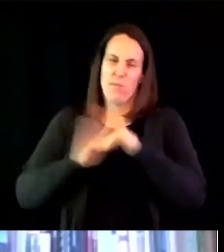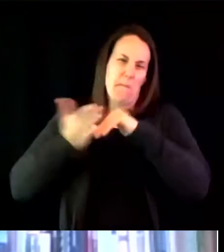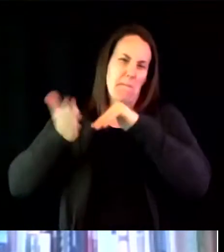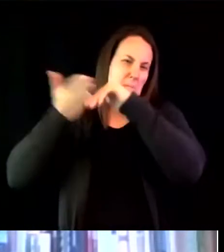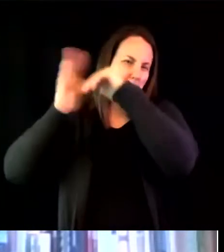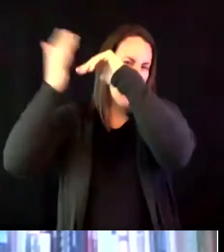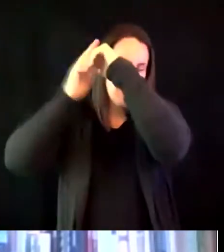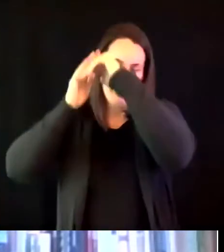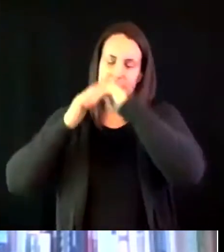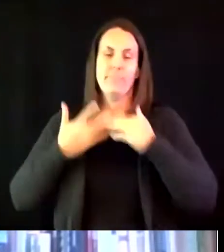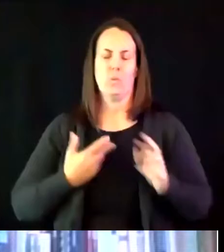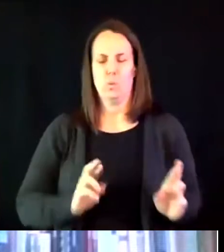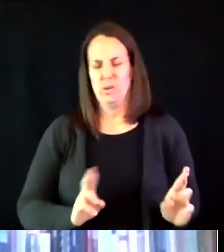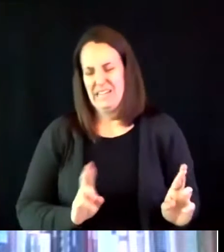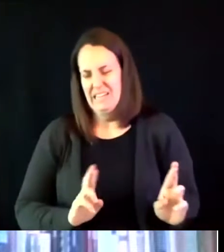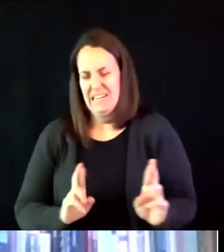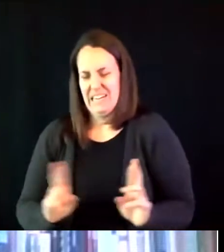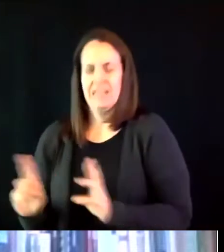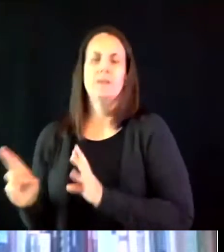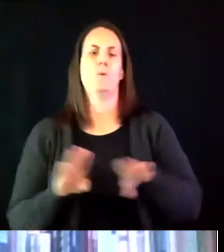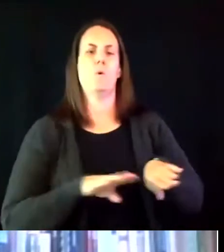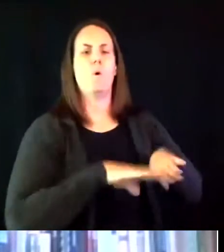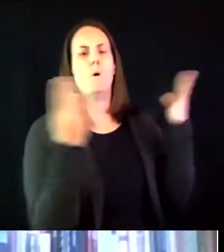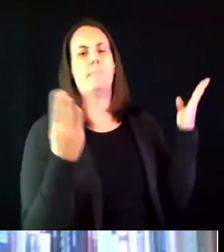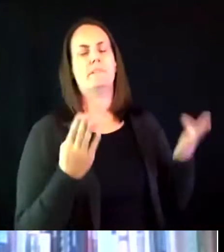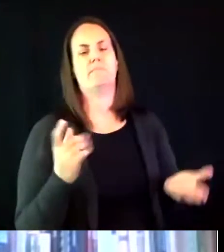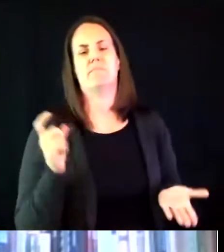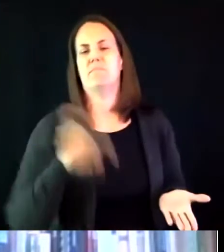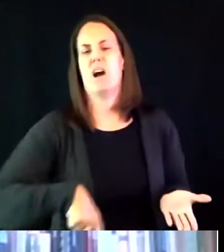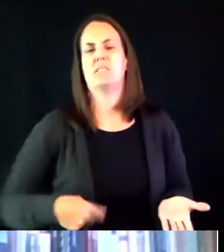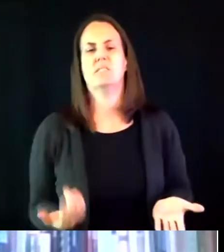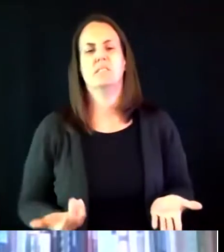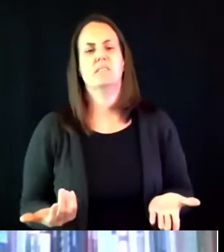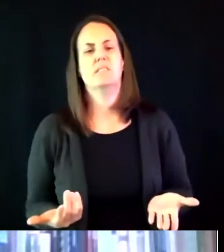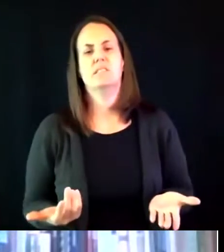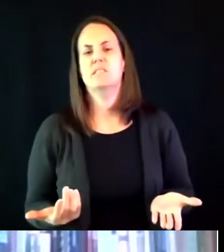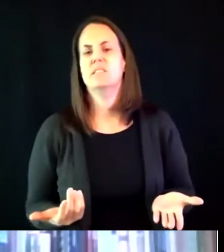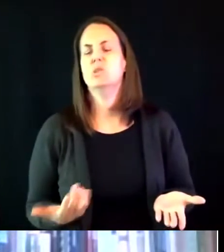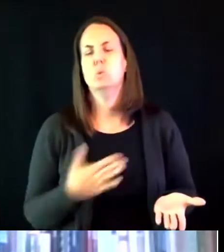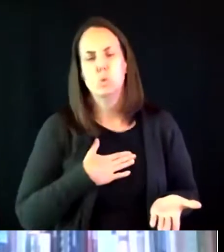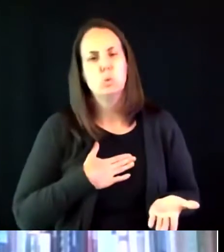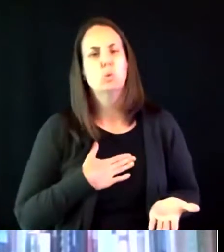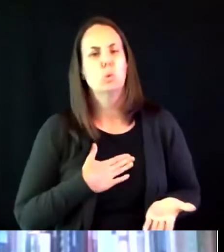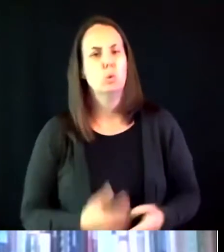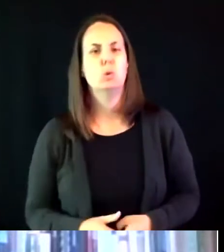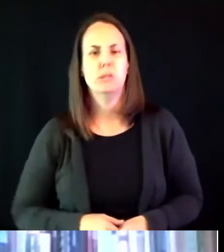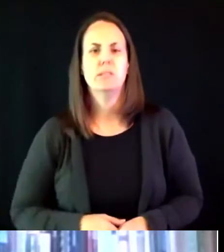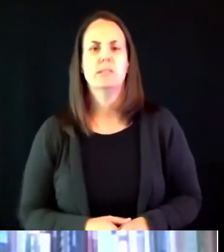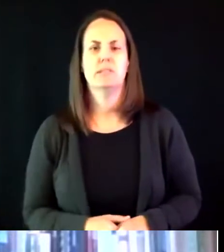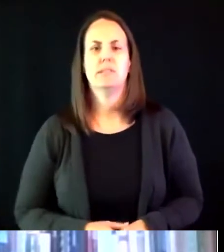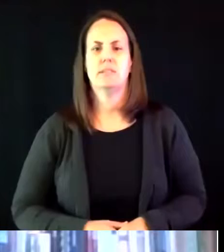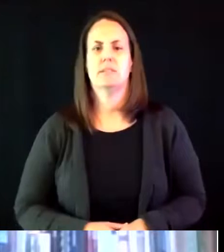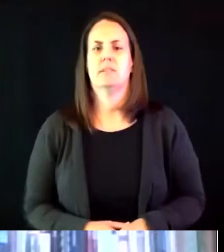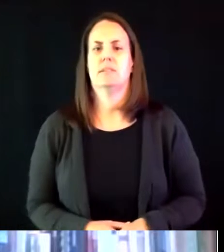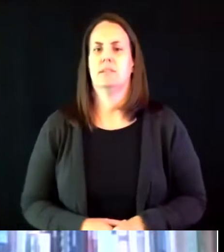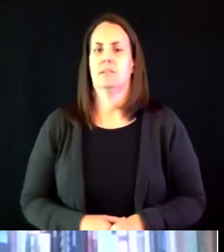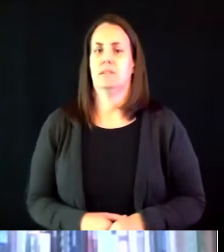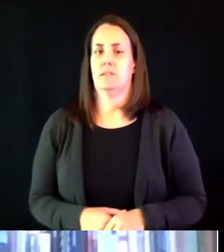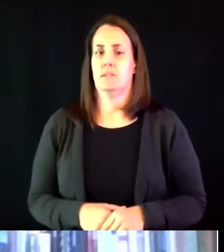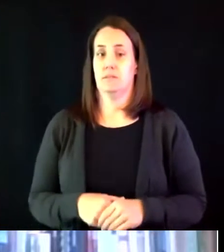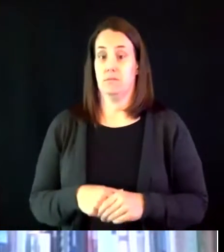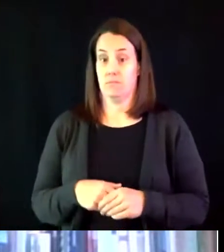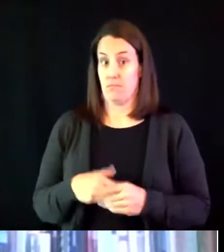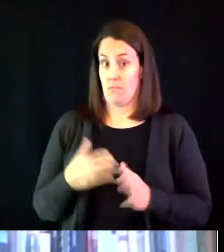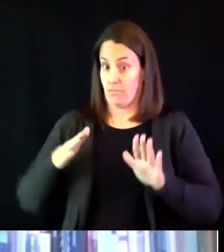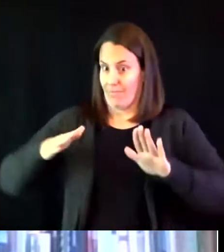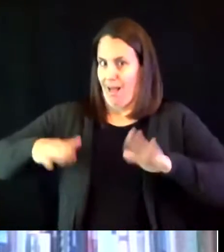to try and prevent it from coming to pass. Today, there are no patients in the facility. But the reality is that we